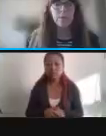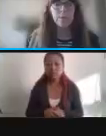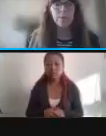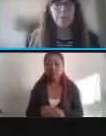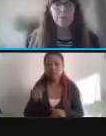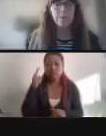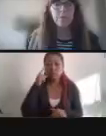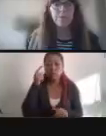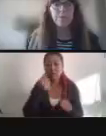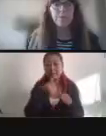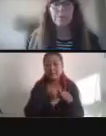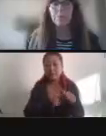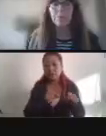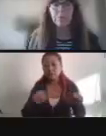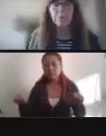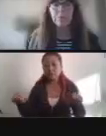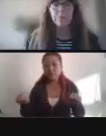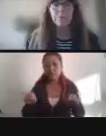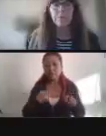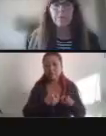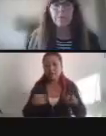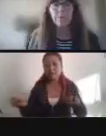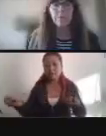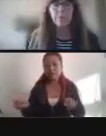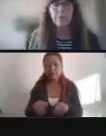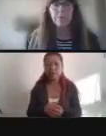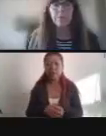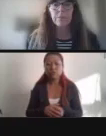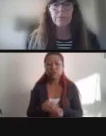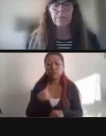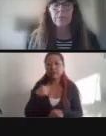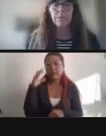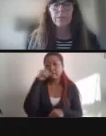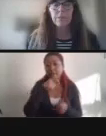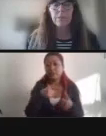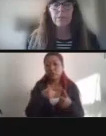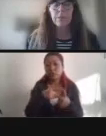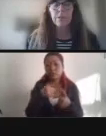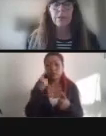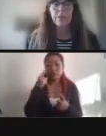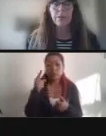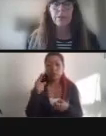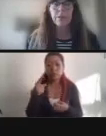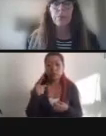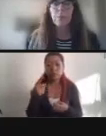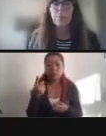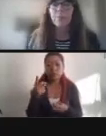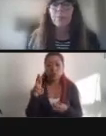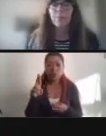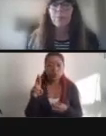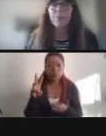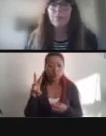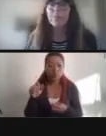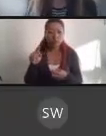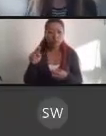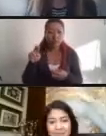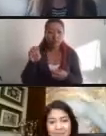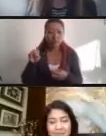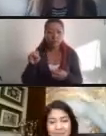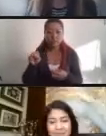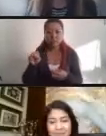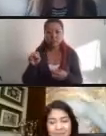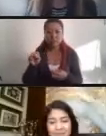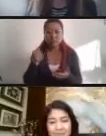for each of y'all. I guess this first one is for Dr. Watkins and perhaps